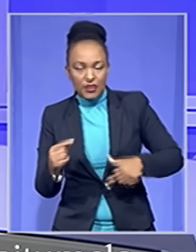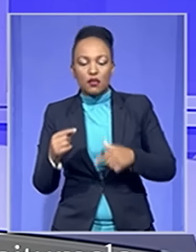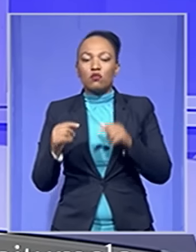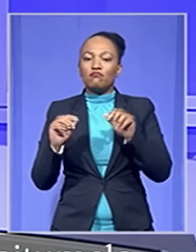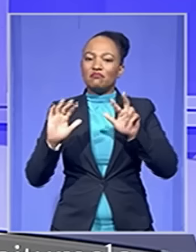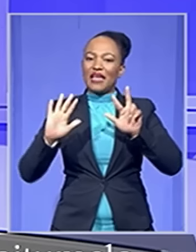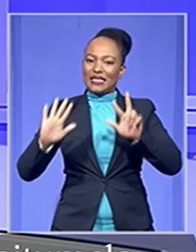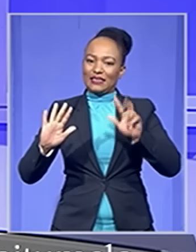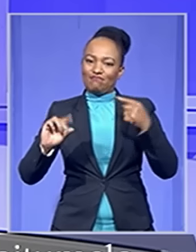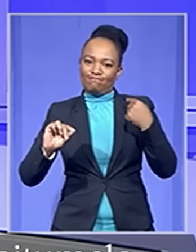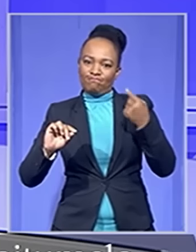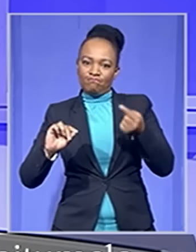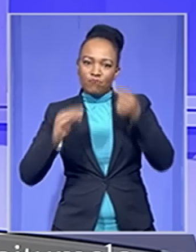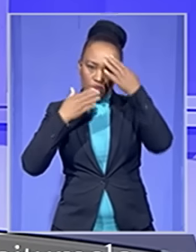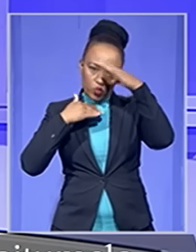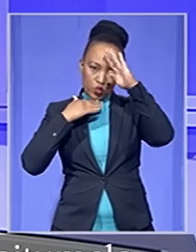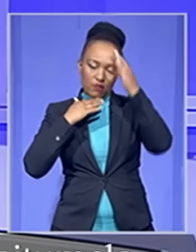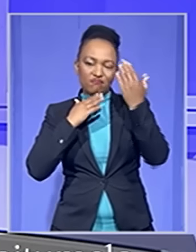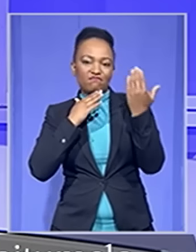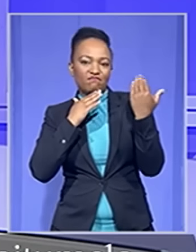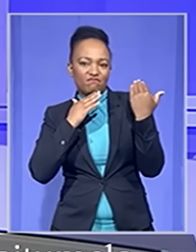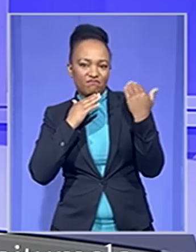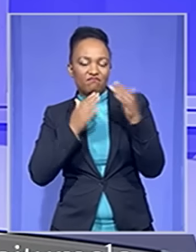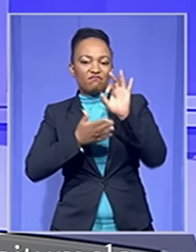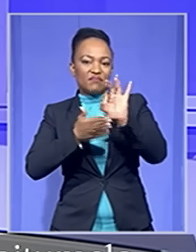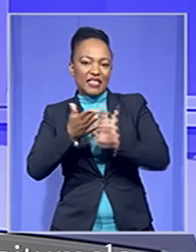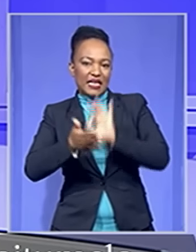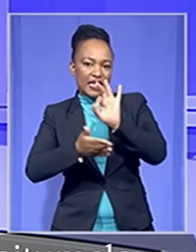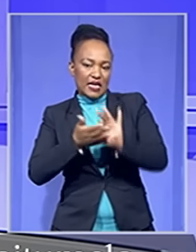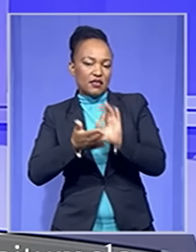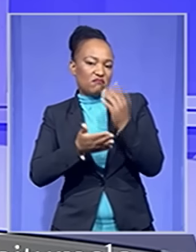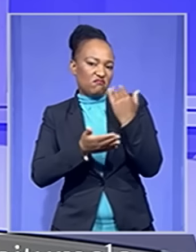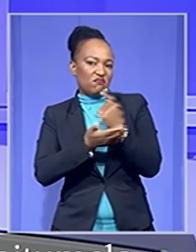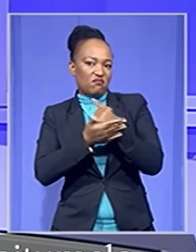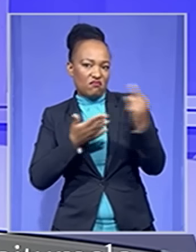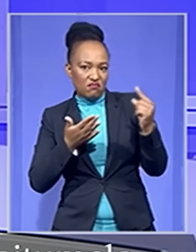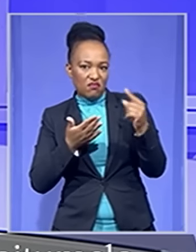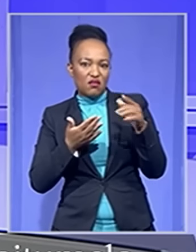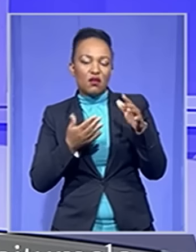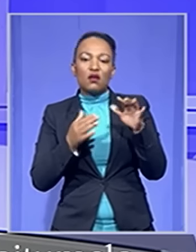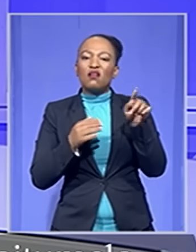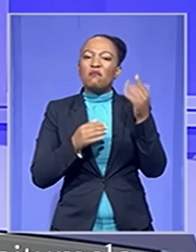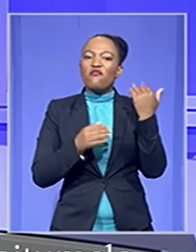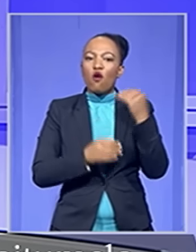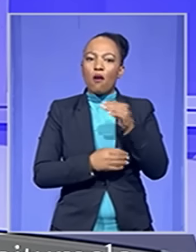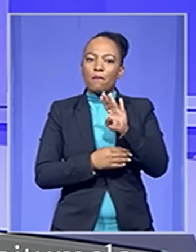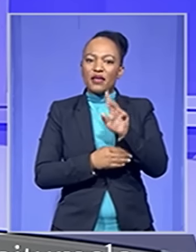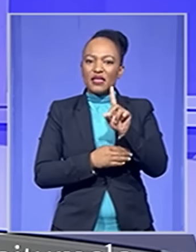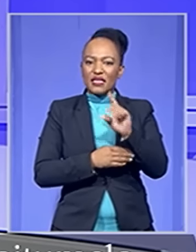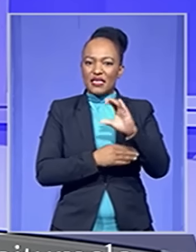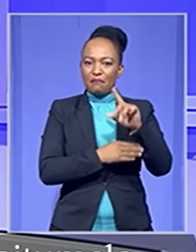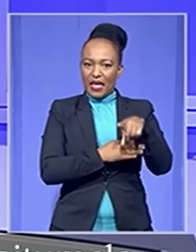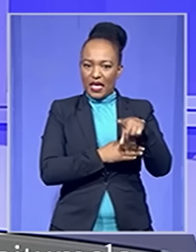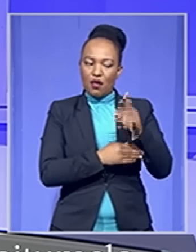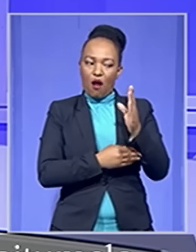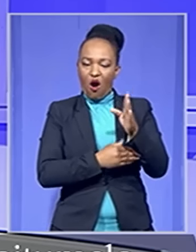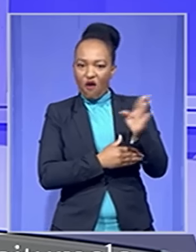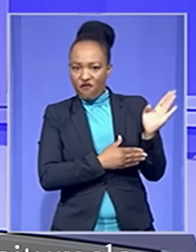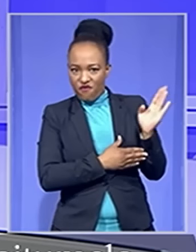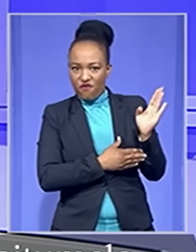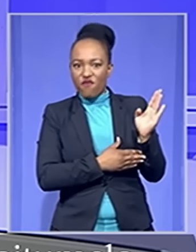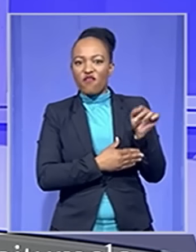wa Botswana morago ga go fenya ditlhopho beke e fetileng le go ntsha lekoko la Botswana Democratic Party mo setilong